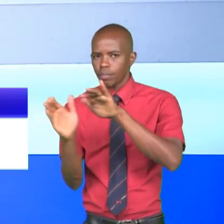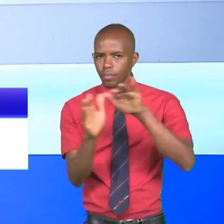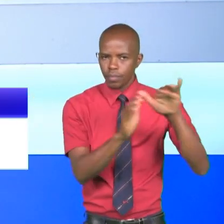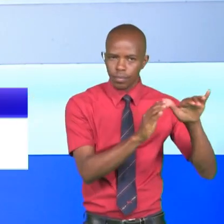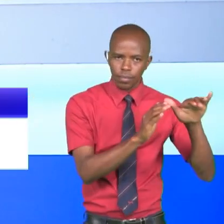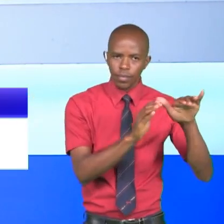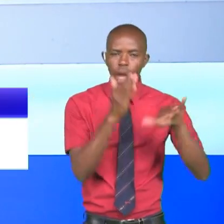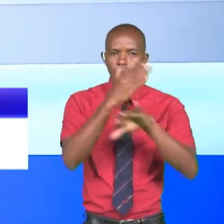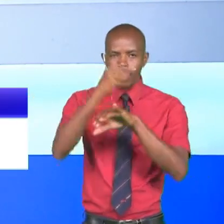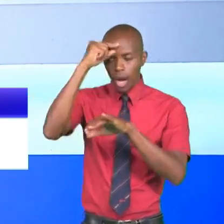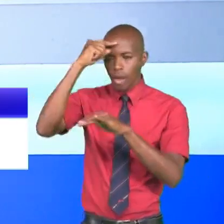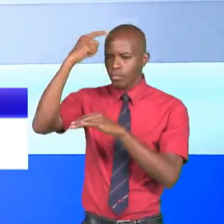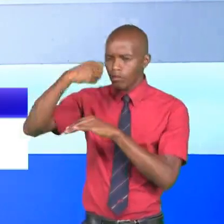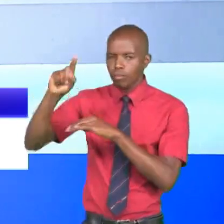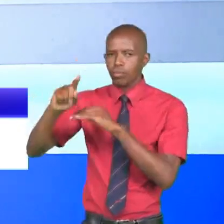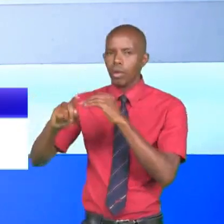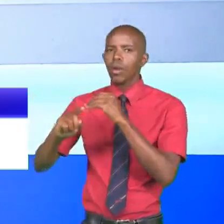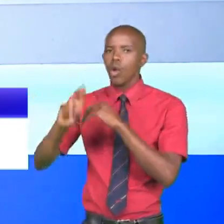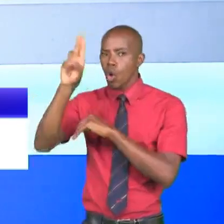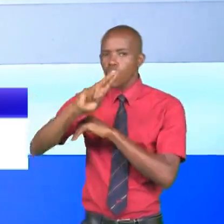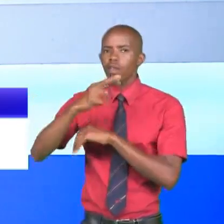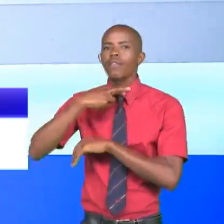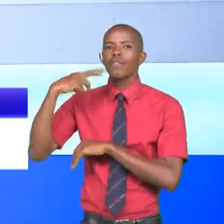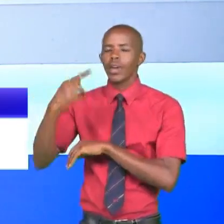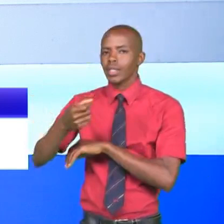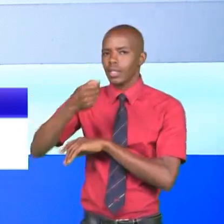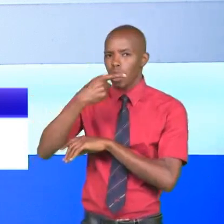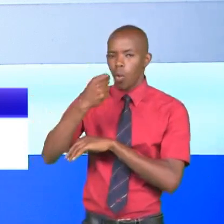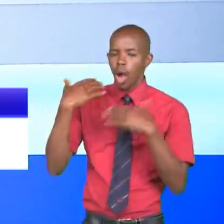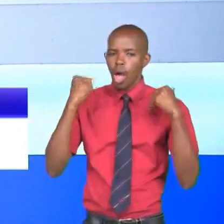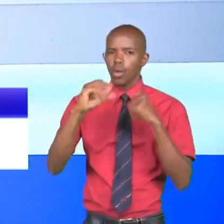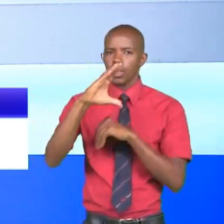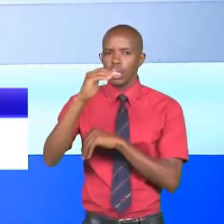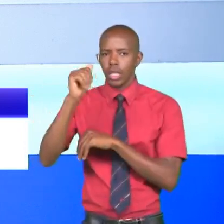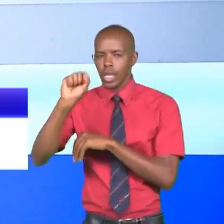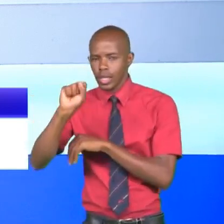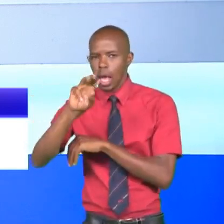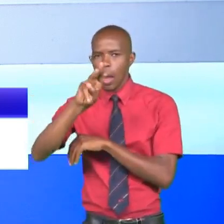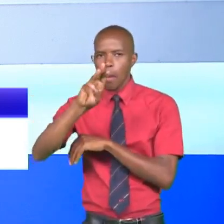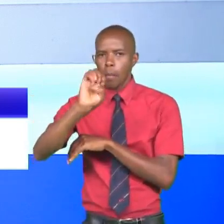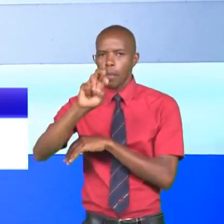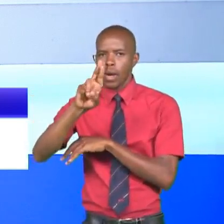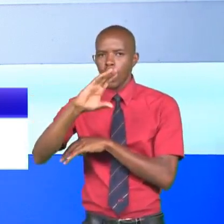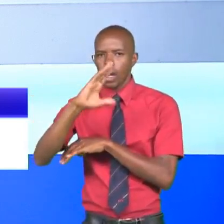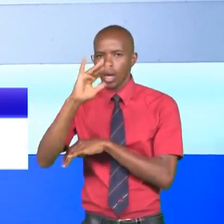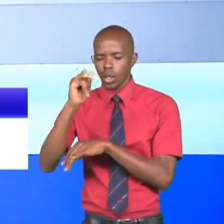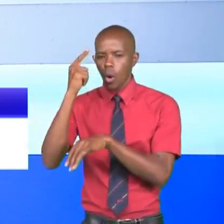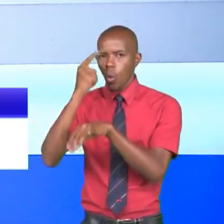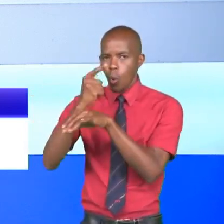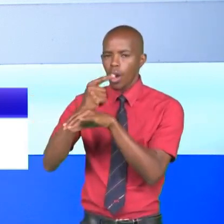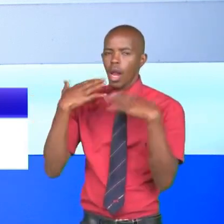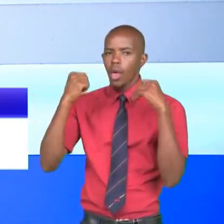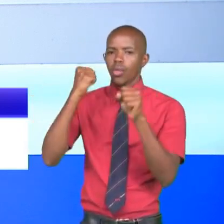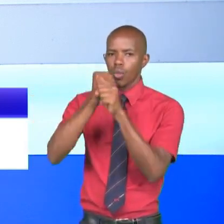After the government approved the use of Sputnik-V vaccine, the health CAS Mercy Mwangangi has today warned healthcare